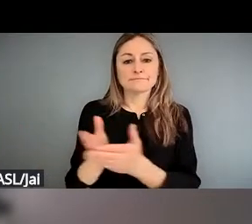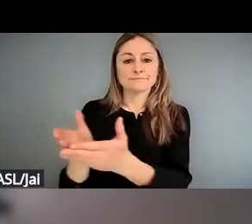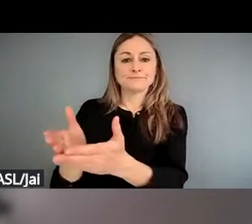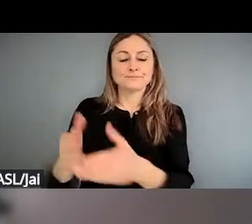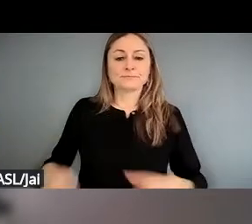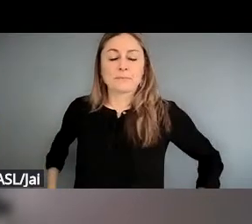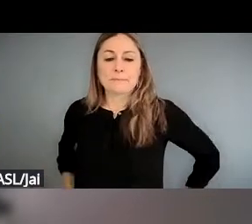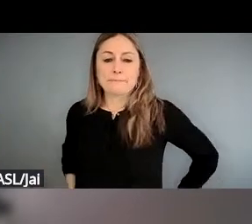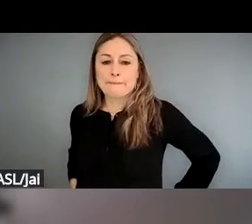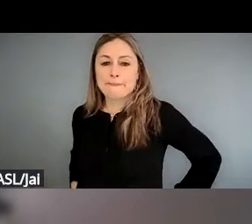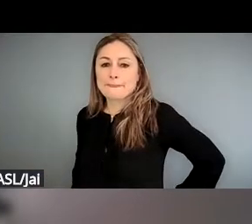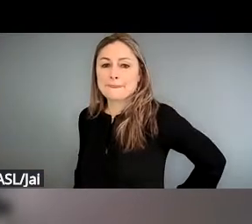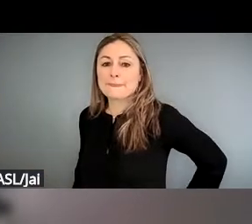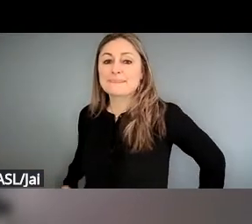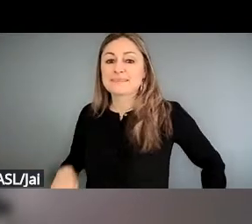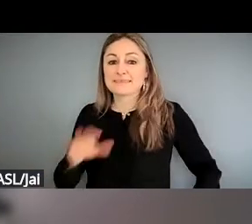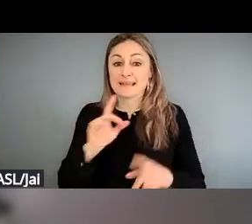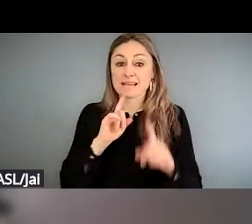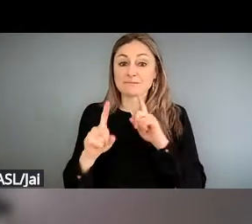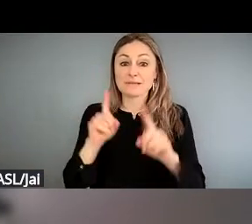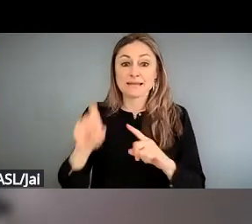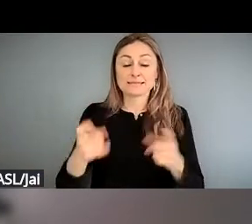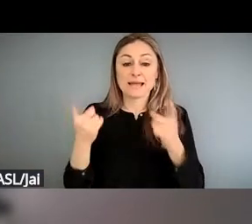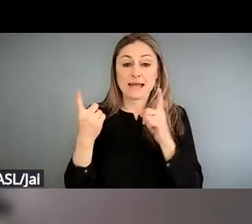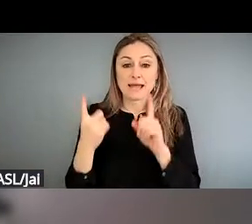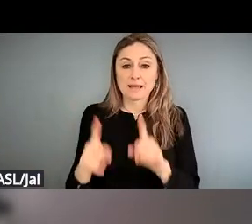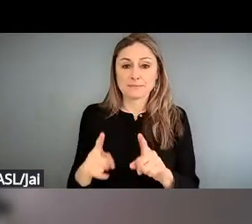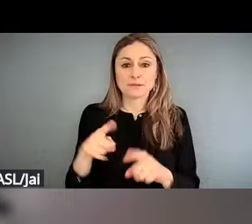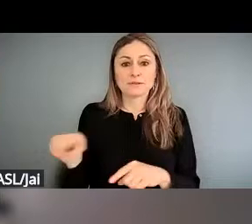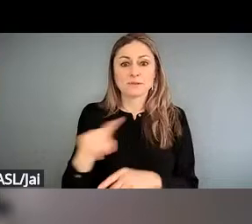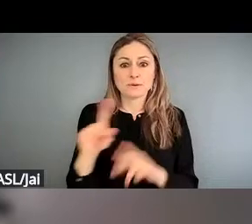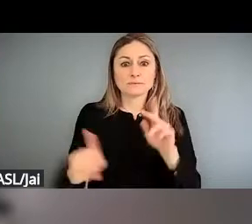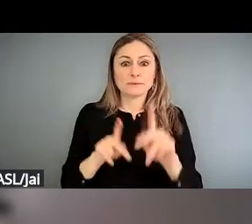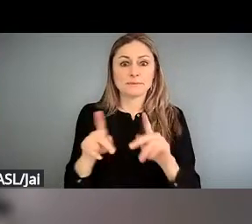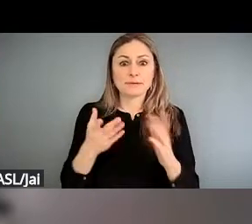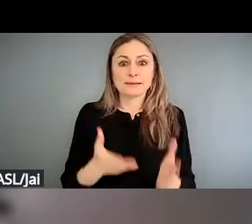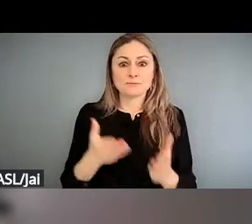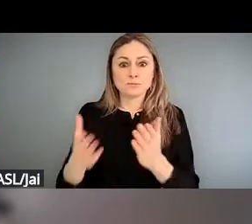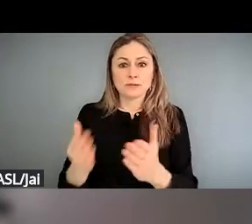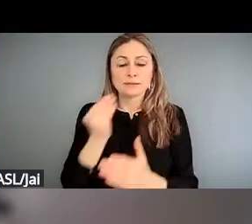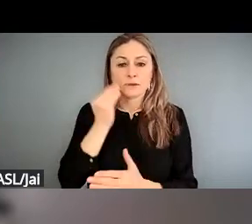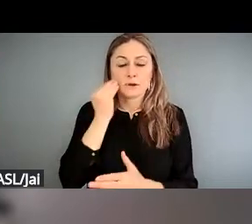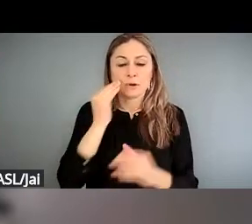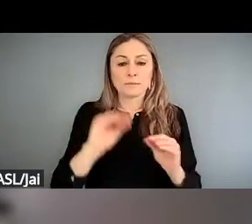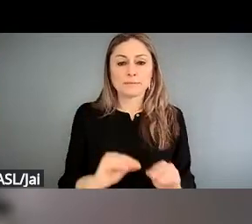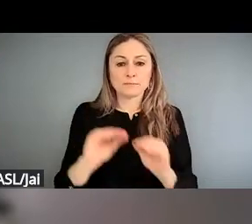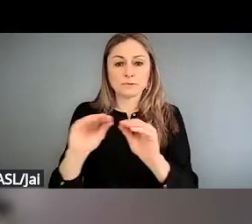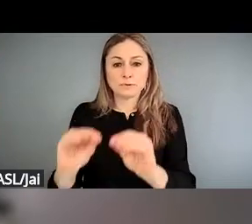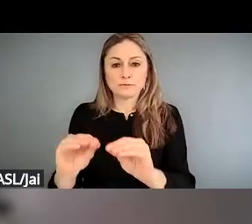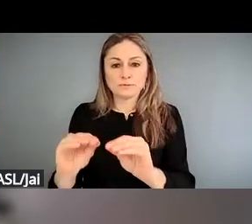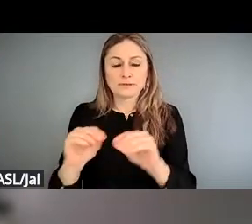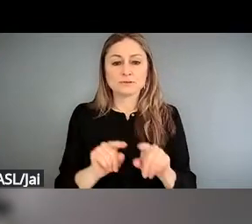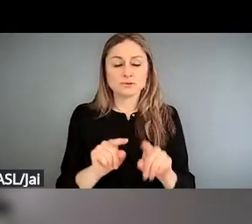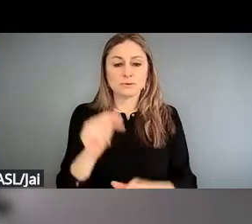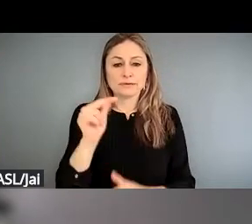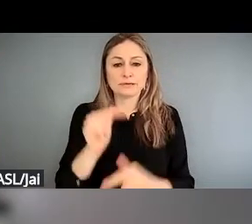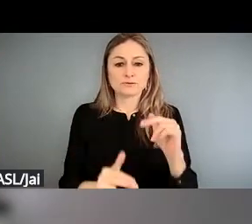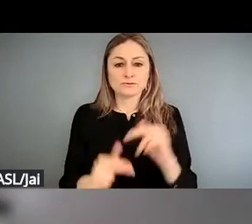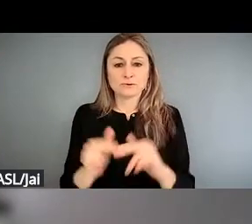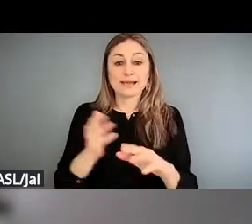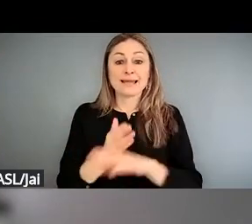That conversation needs to happen so those individuals can take their home and move it somewhere during construction.